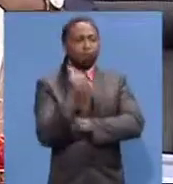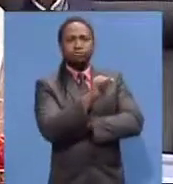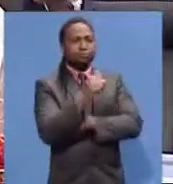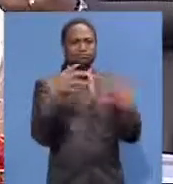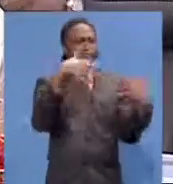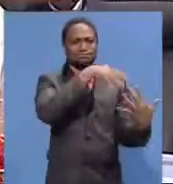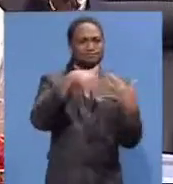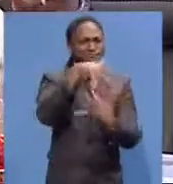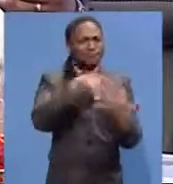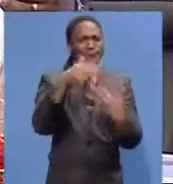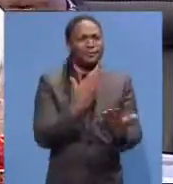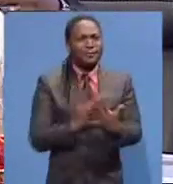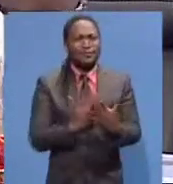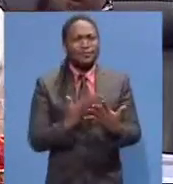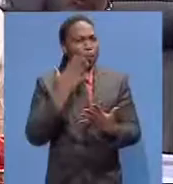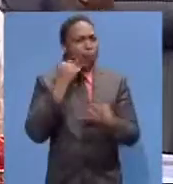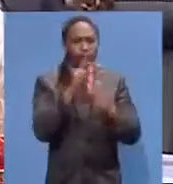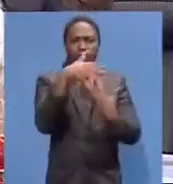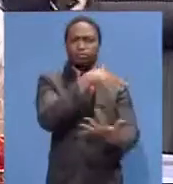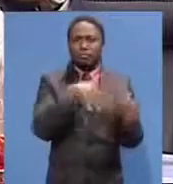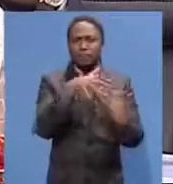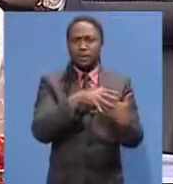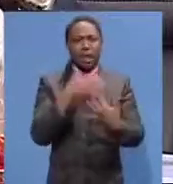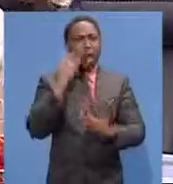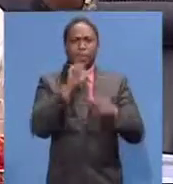can conversate with these people. Actually,